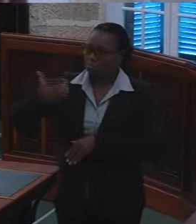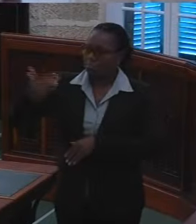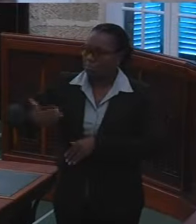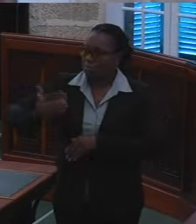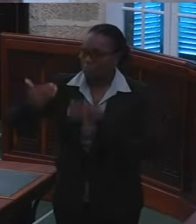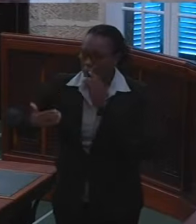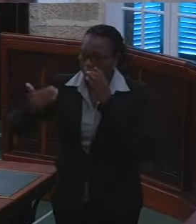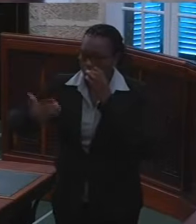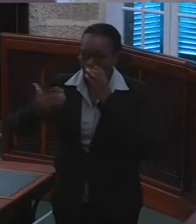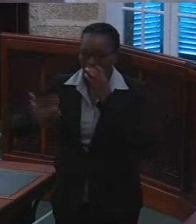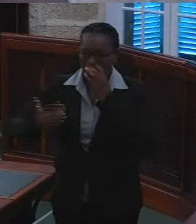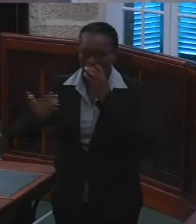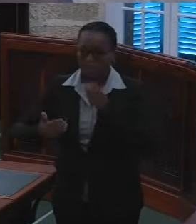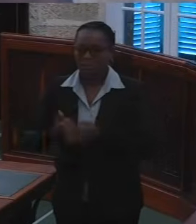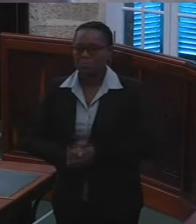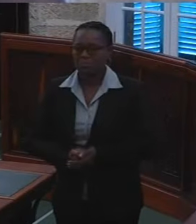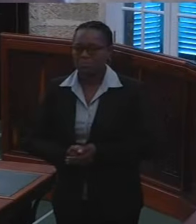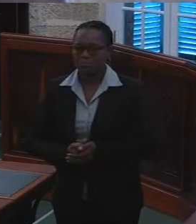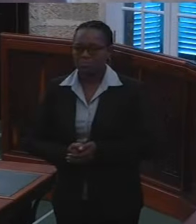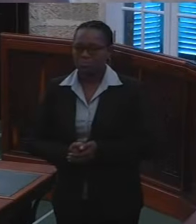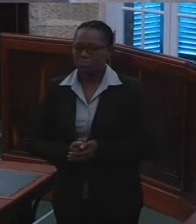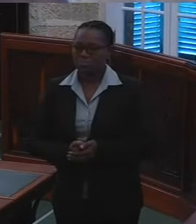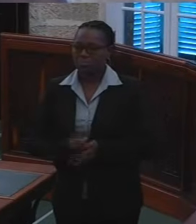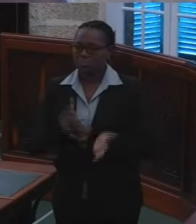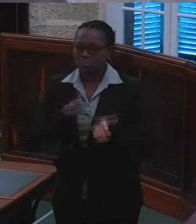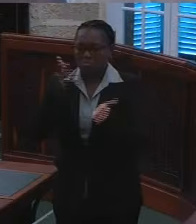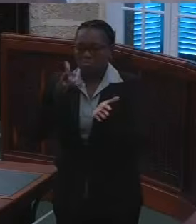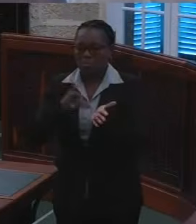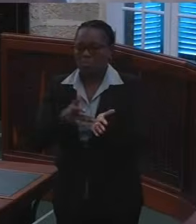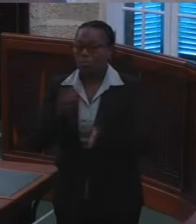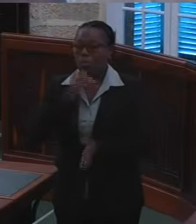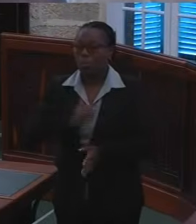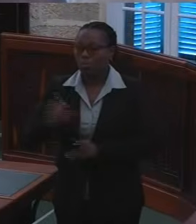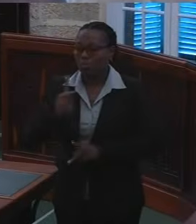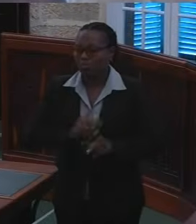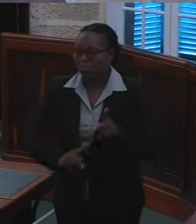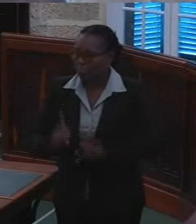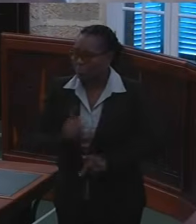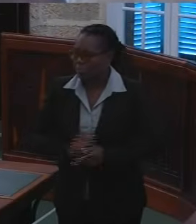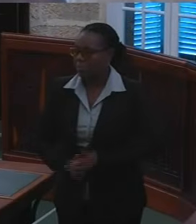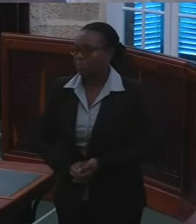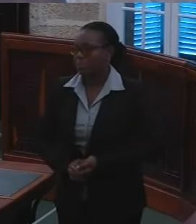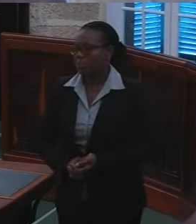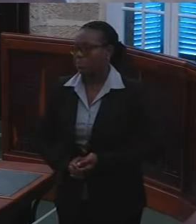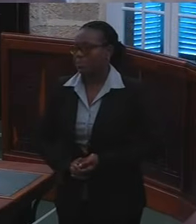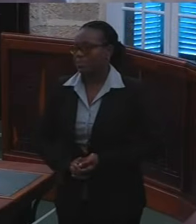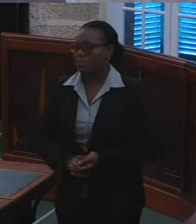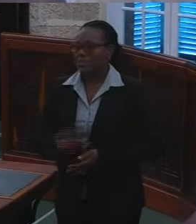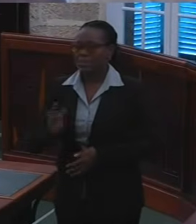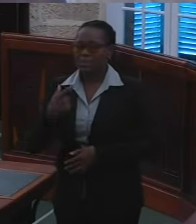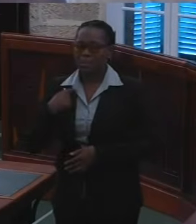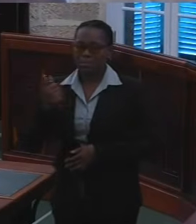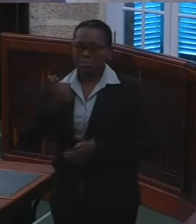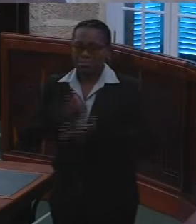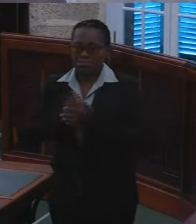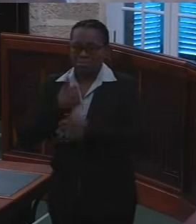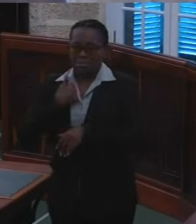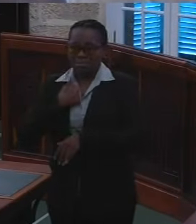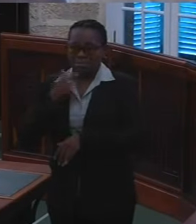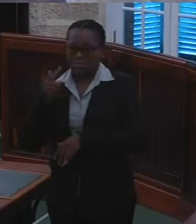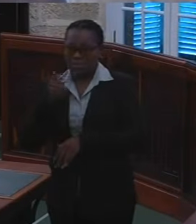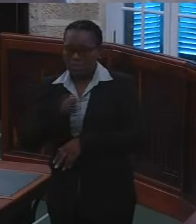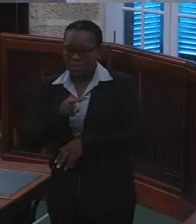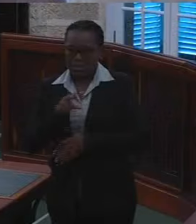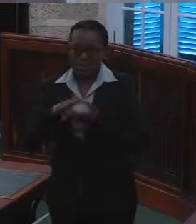it's something that is really of a concern for me personally, because I have seen it, as I said in my last vocation,